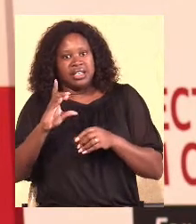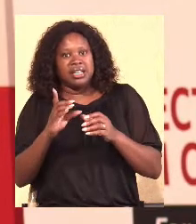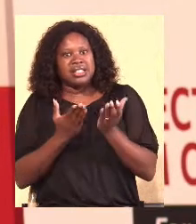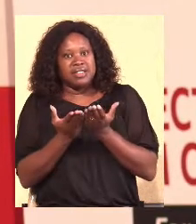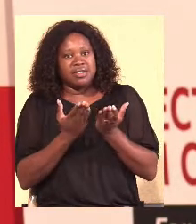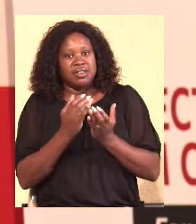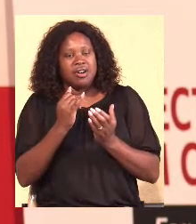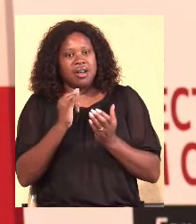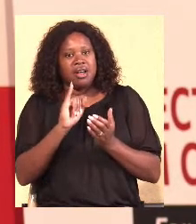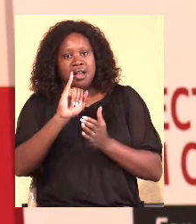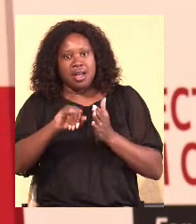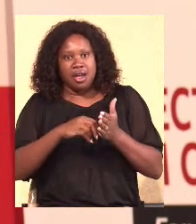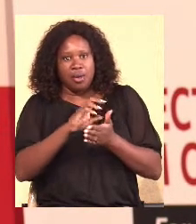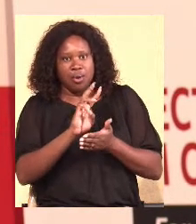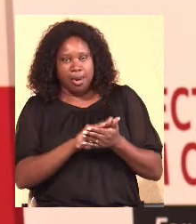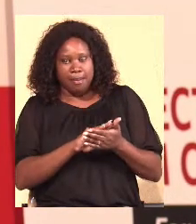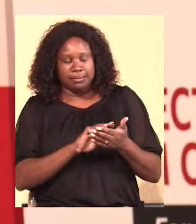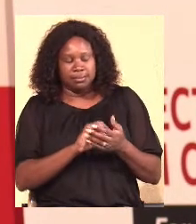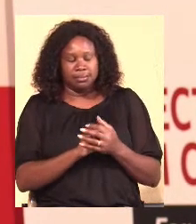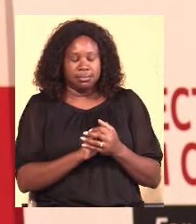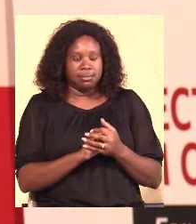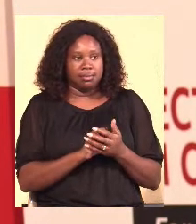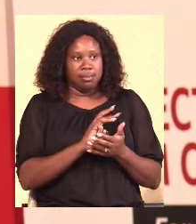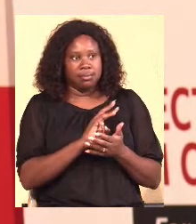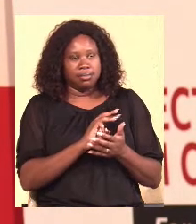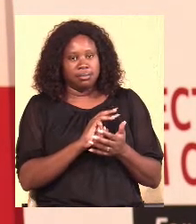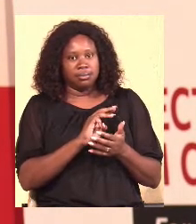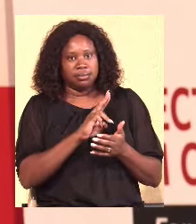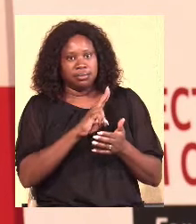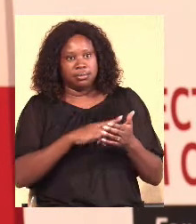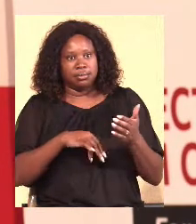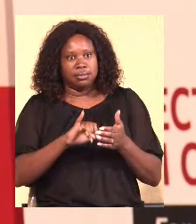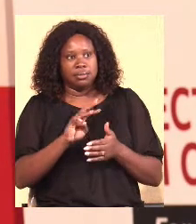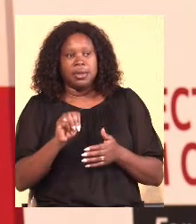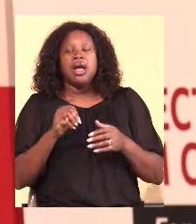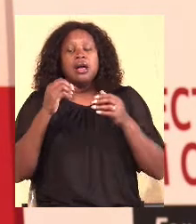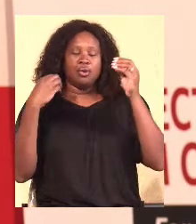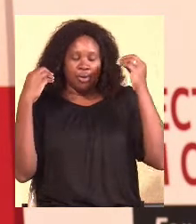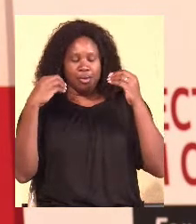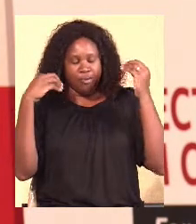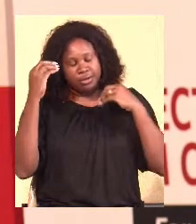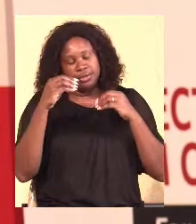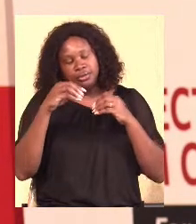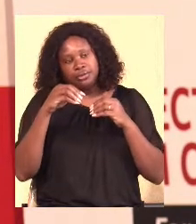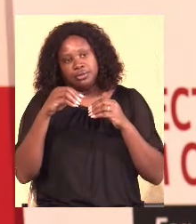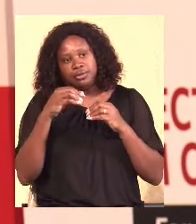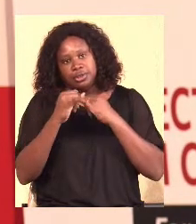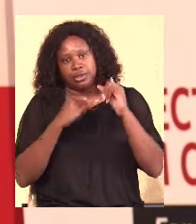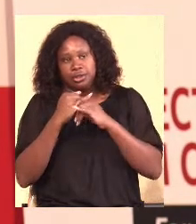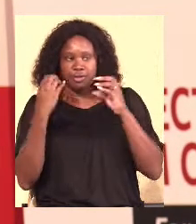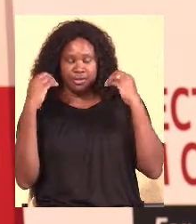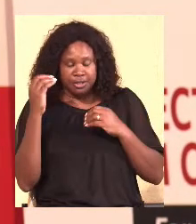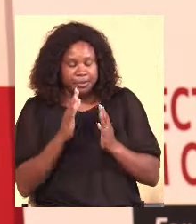the International University of Management. But before we do that, as you know, this morning we discussed a little bit about